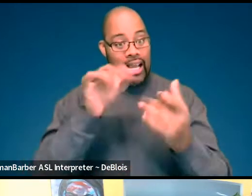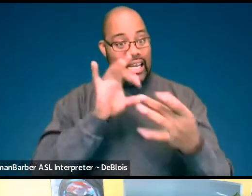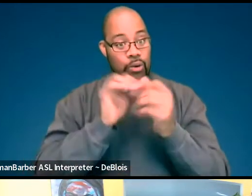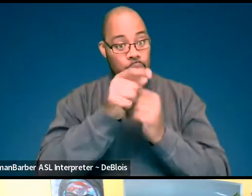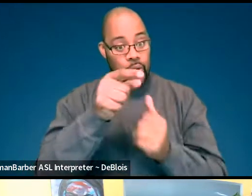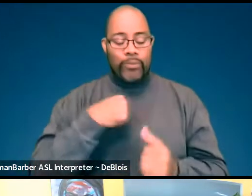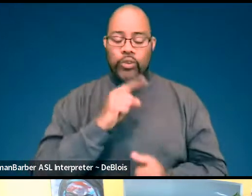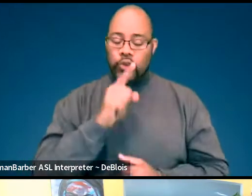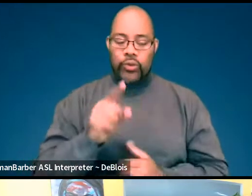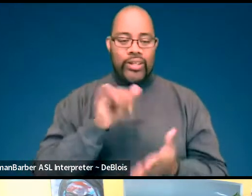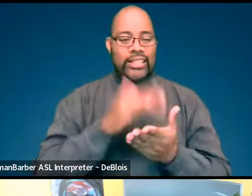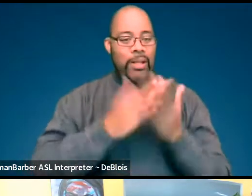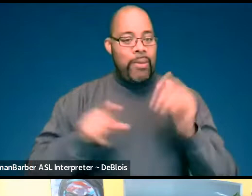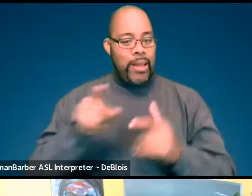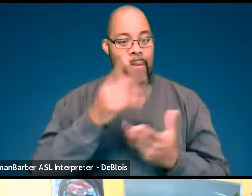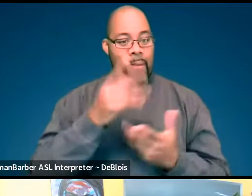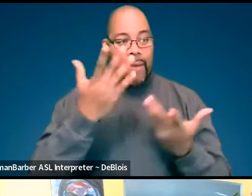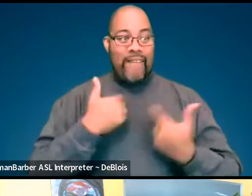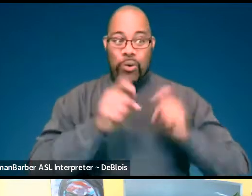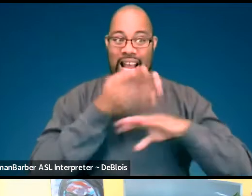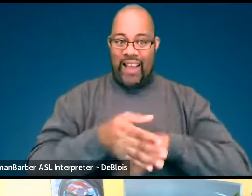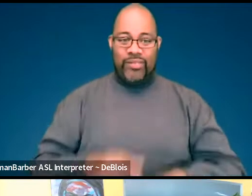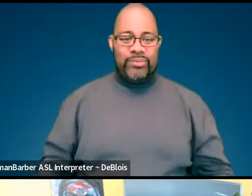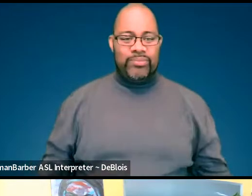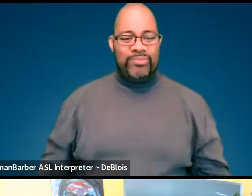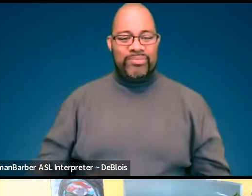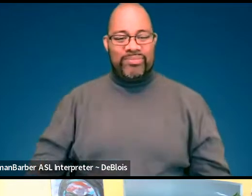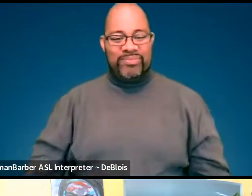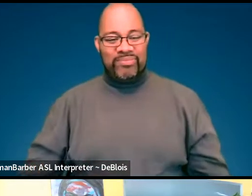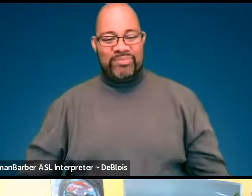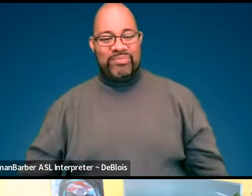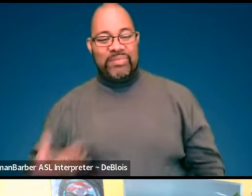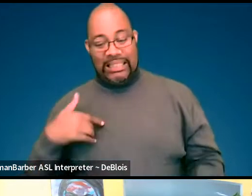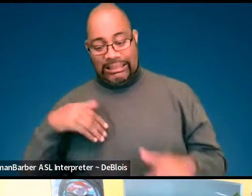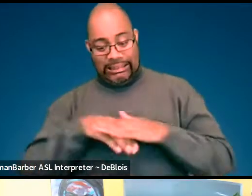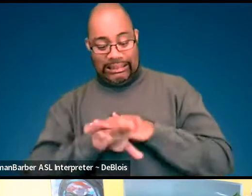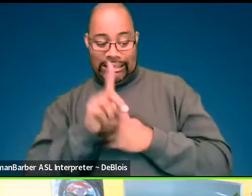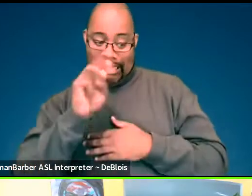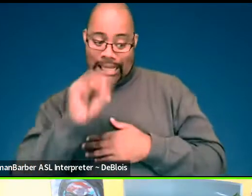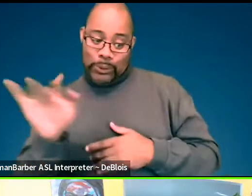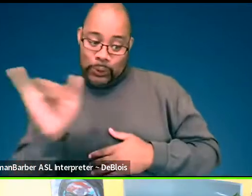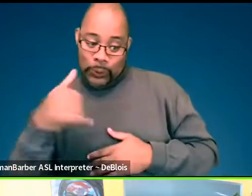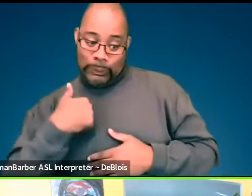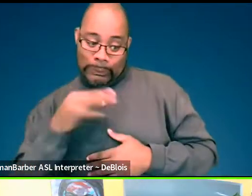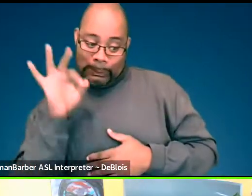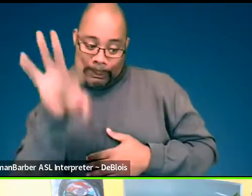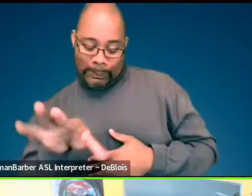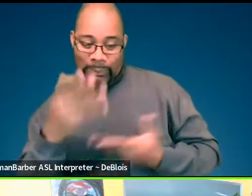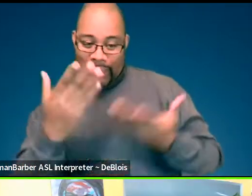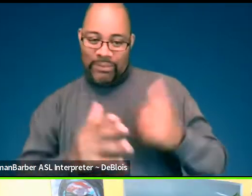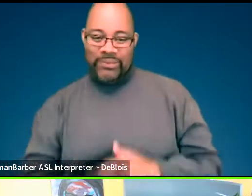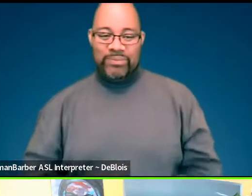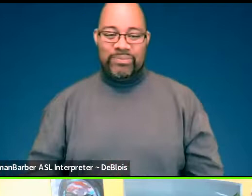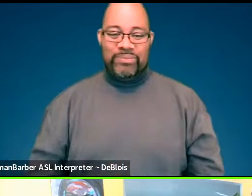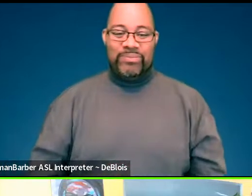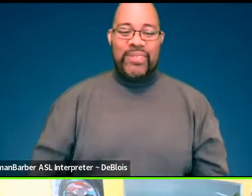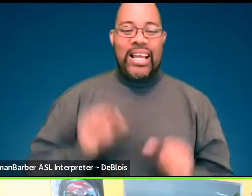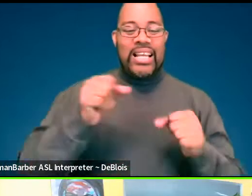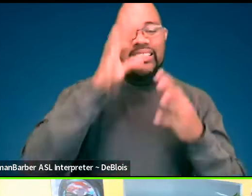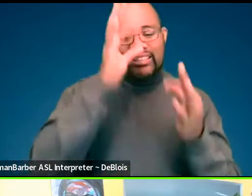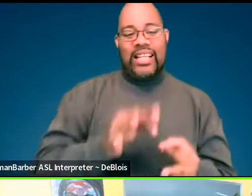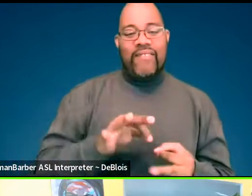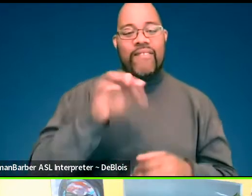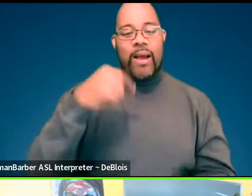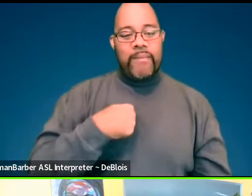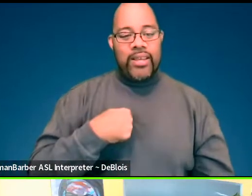Because I'm sure some of them might have questions afterwards, or I might just slide into your DMs too. You can definitely